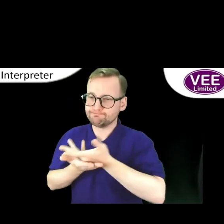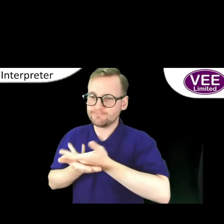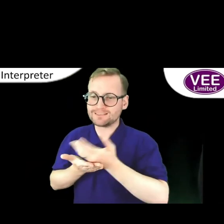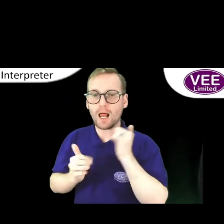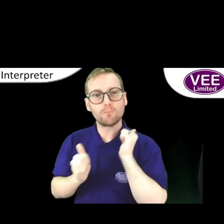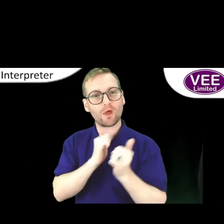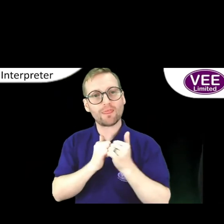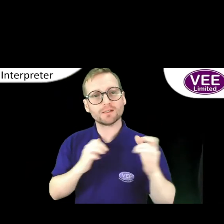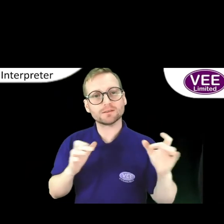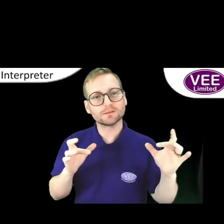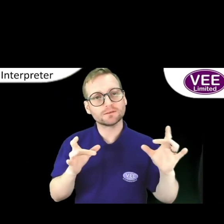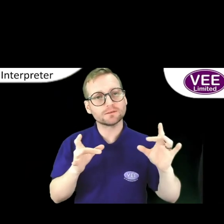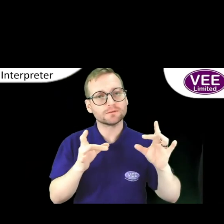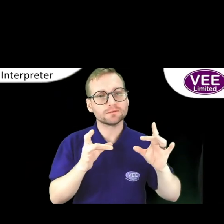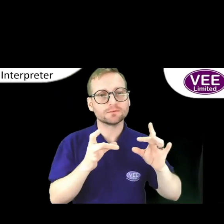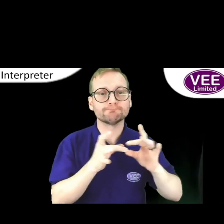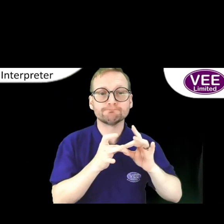all that.